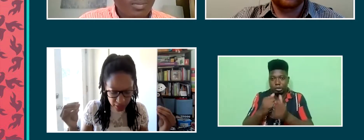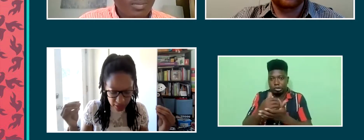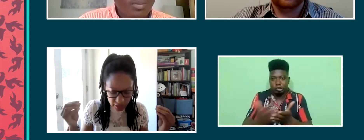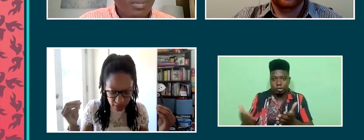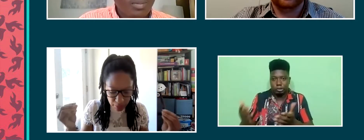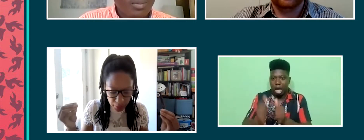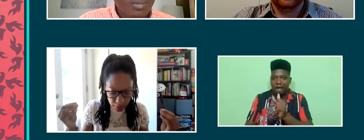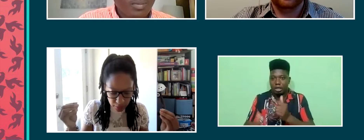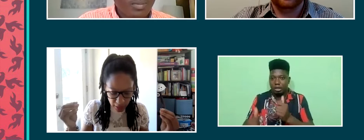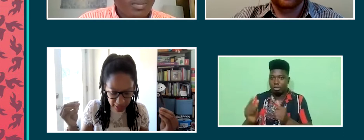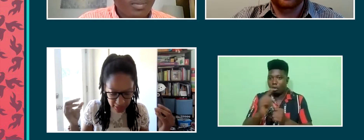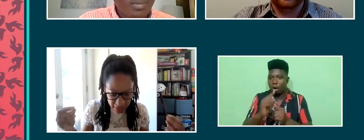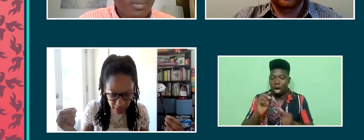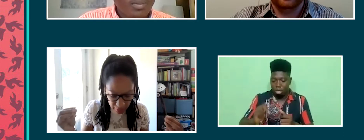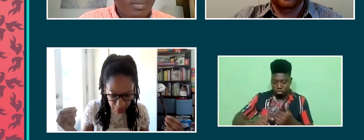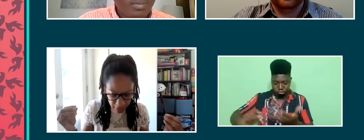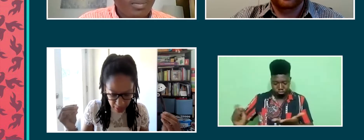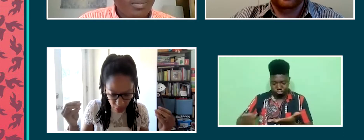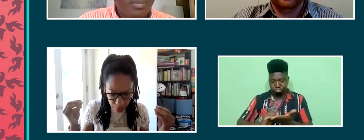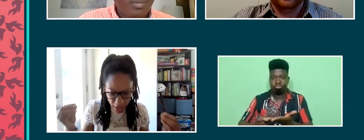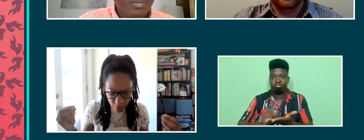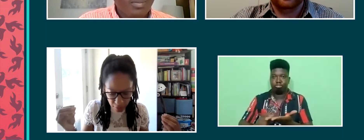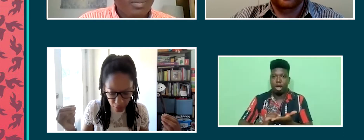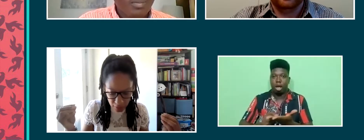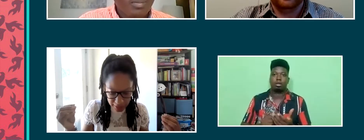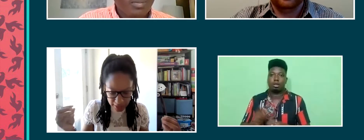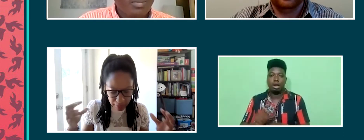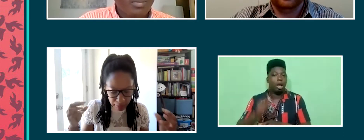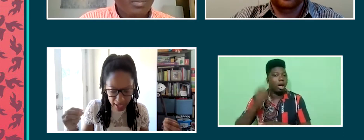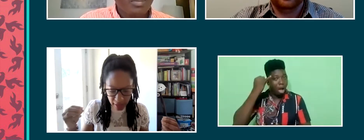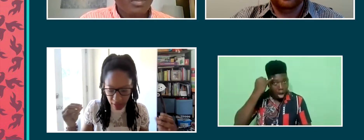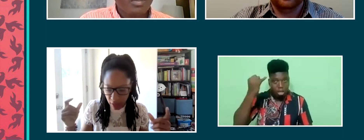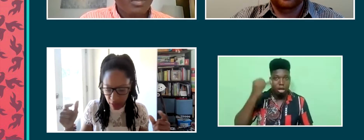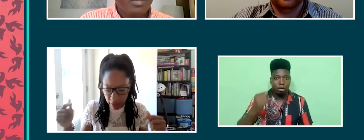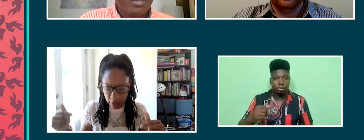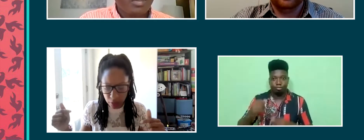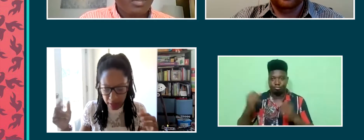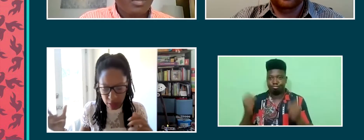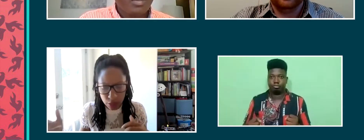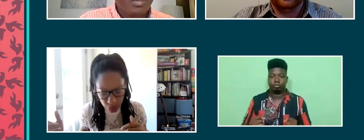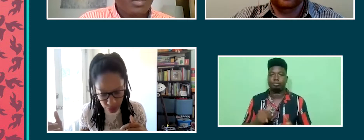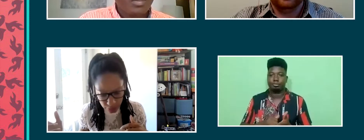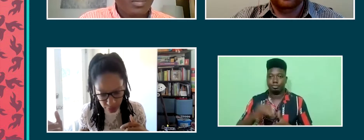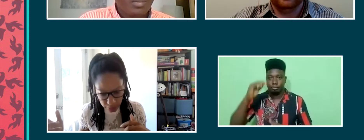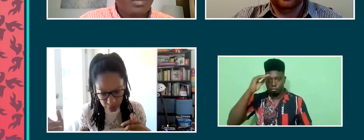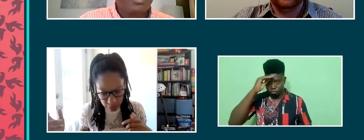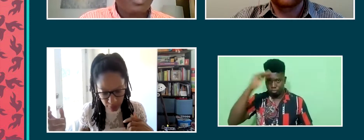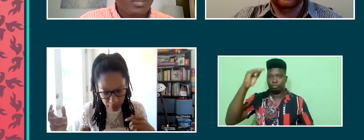It's such a simple idea, but so powerful, is that men are humans